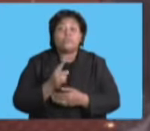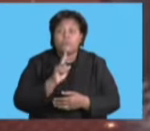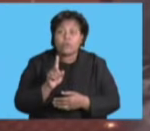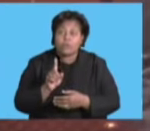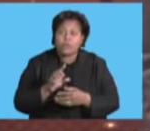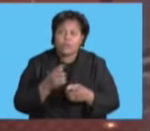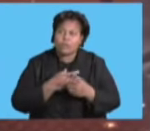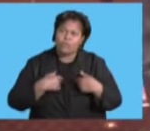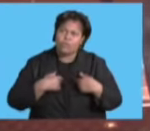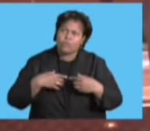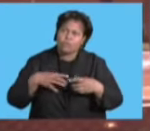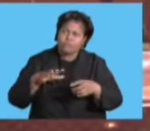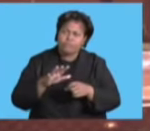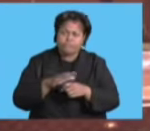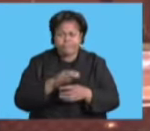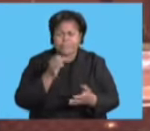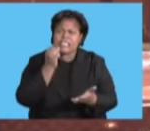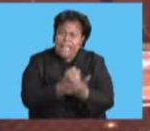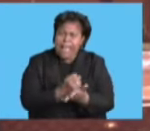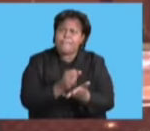cornerstone of any democracy.